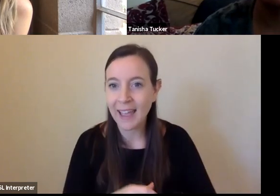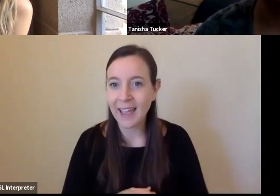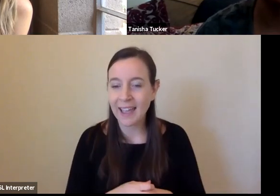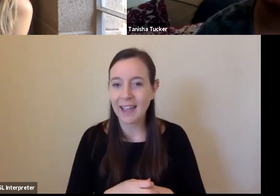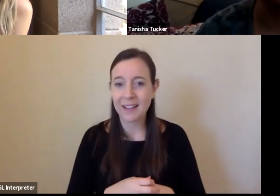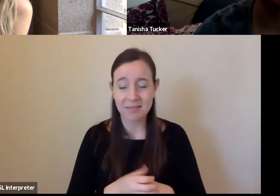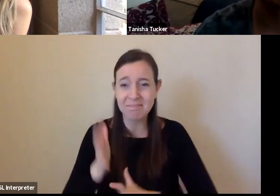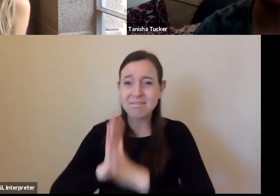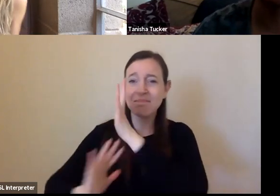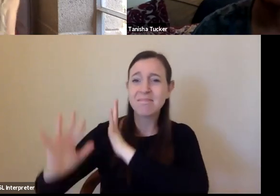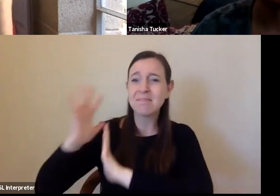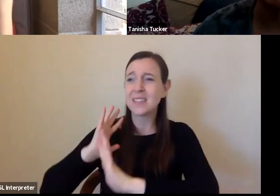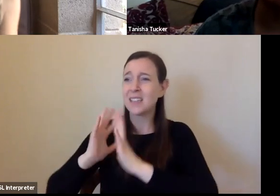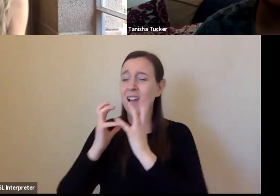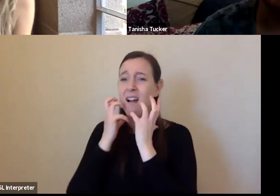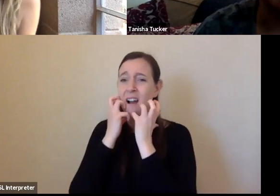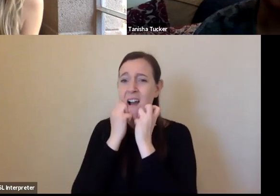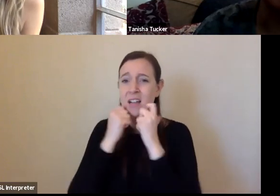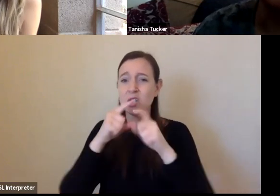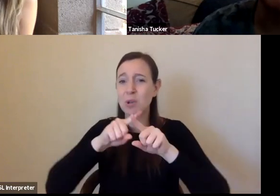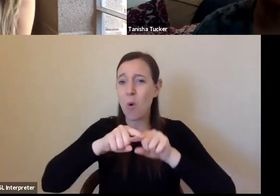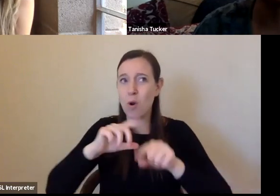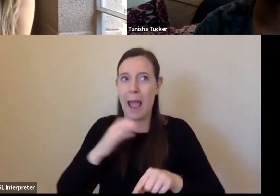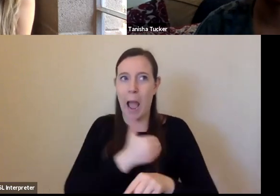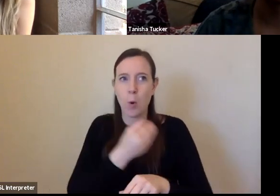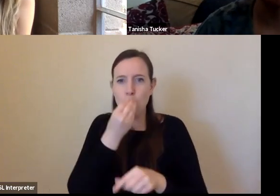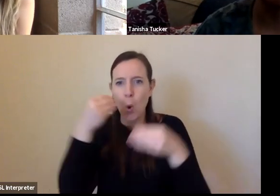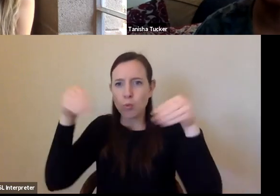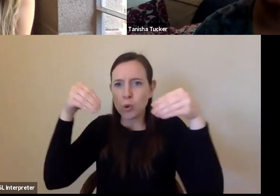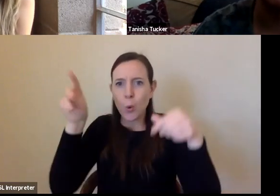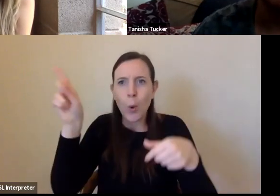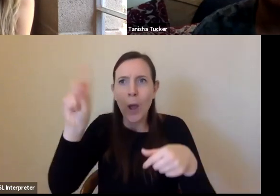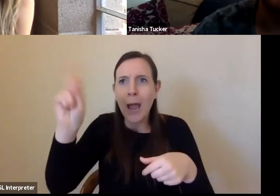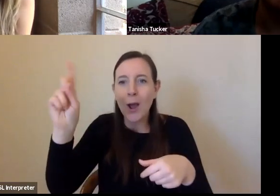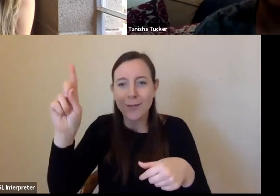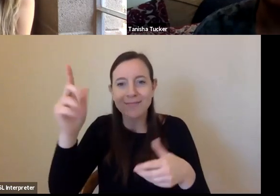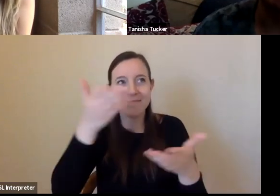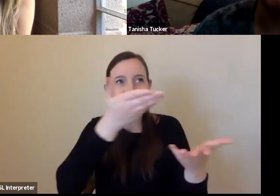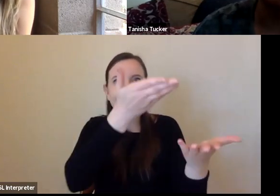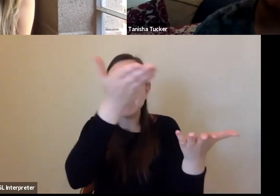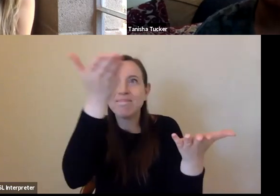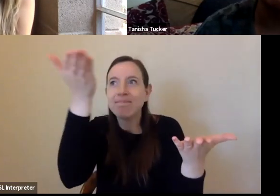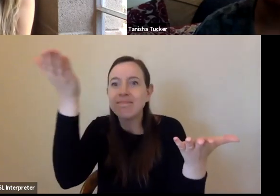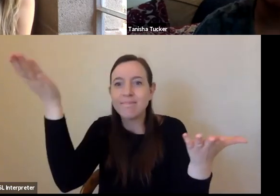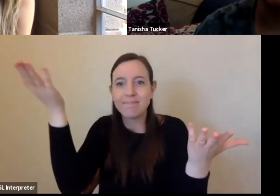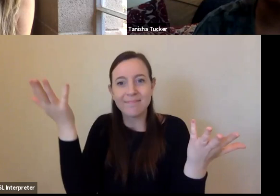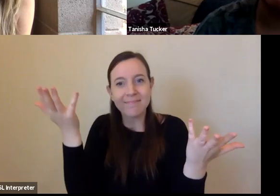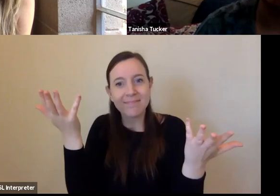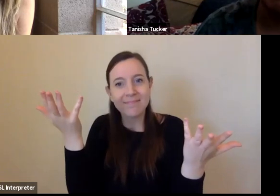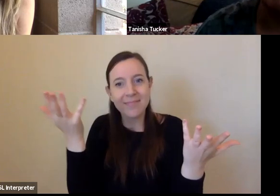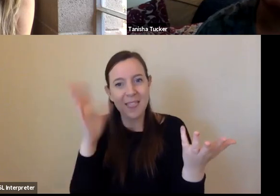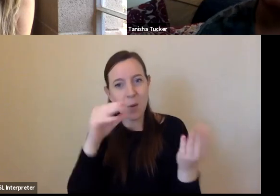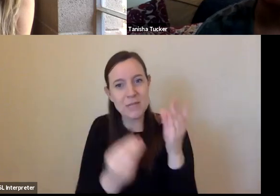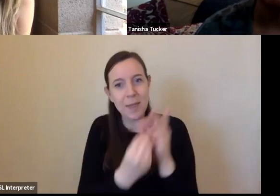our lands, our forests, that was our grocery store, that was our pharmacy. So, we have to remember those plants are there